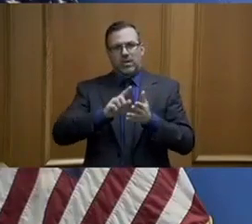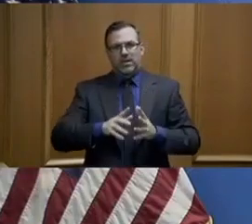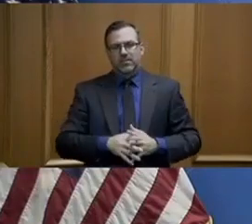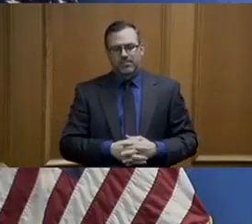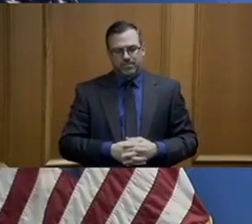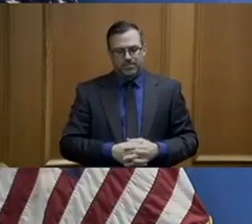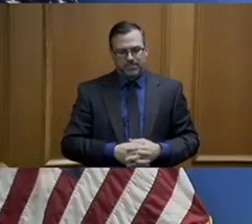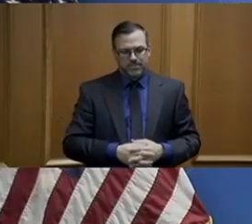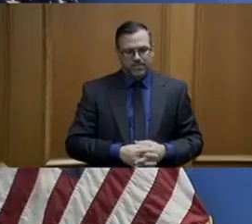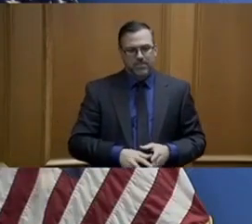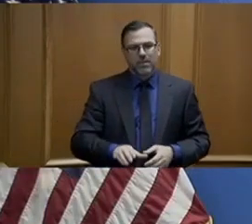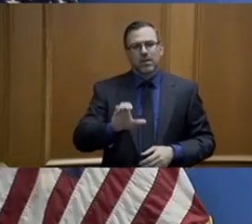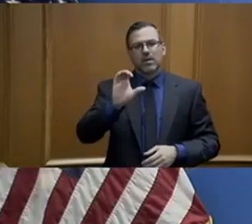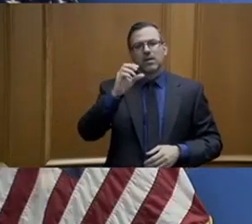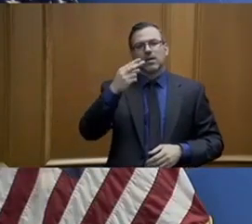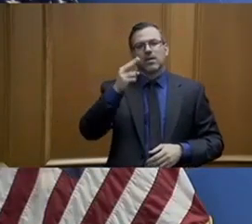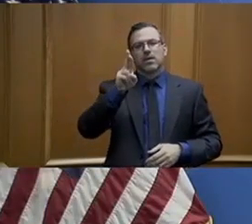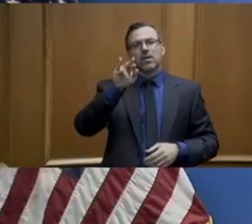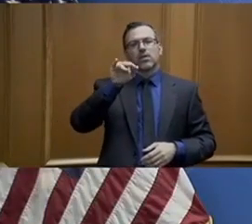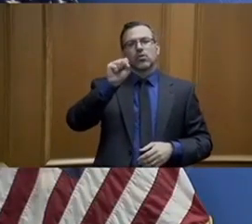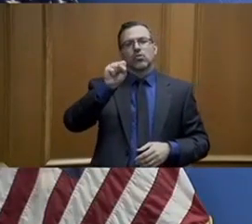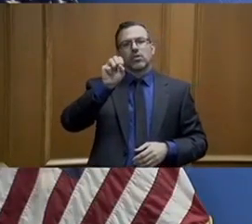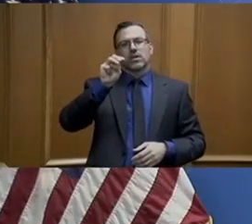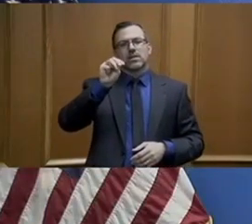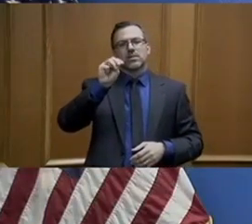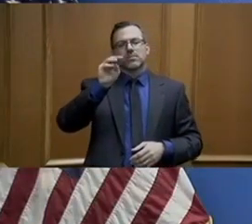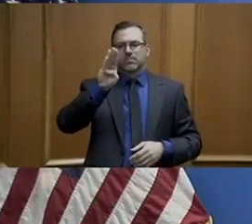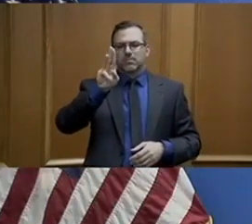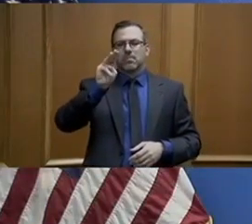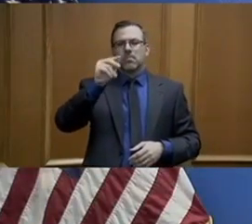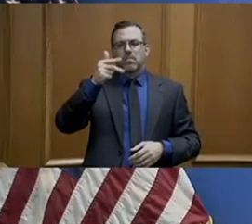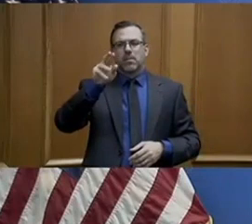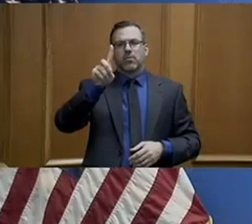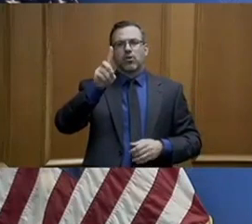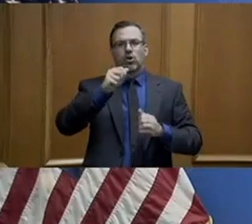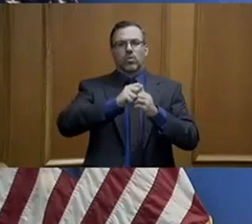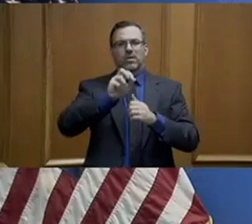Next, we'll go to Chris Bungard with WKRN. Chris, your line is open.